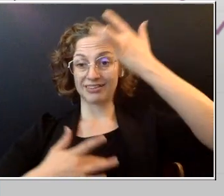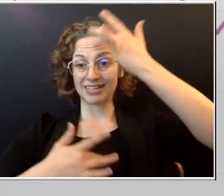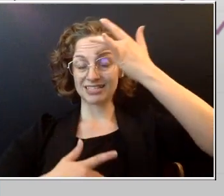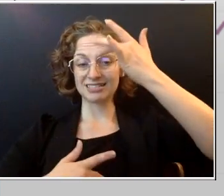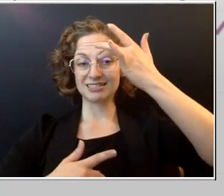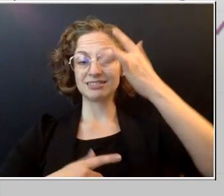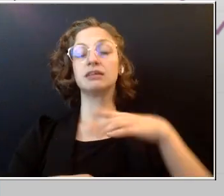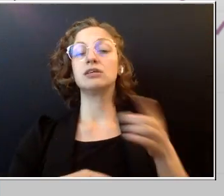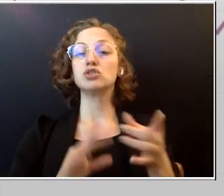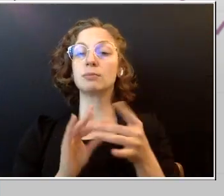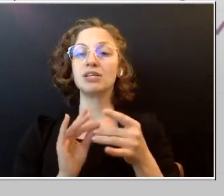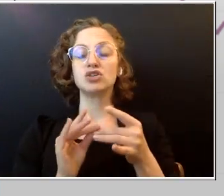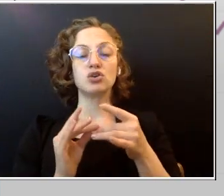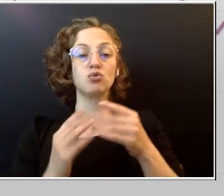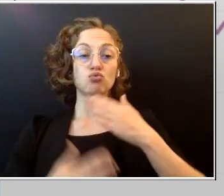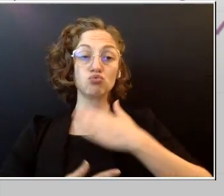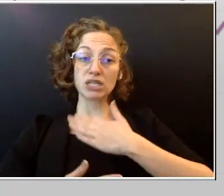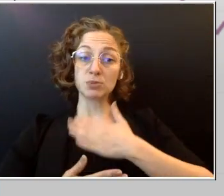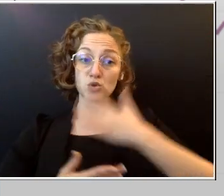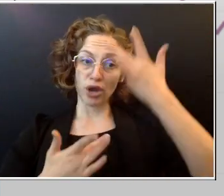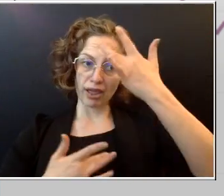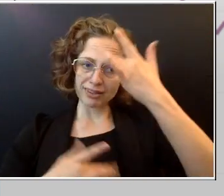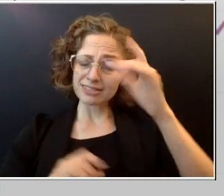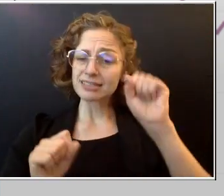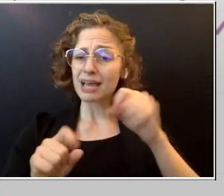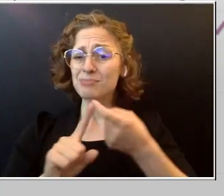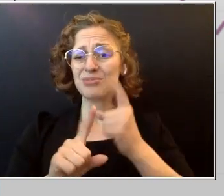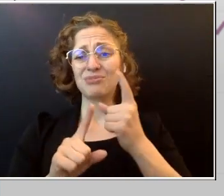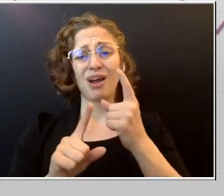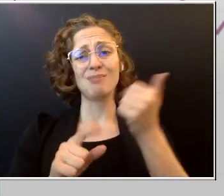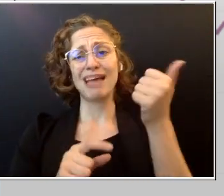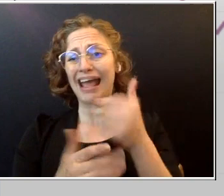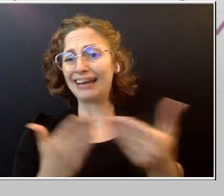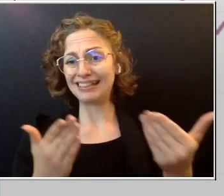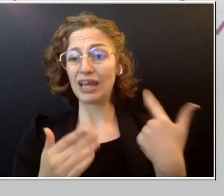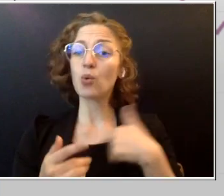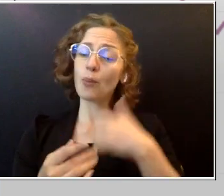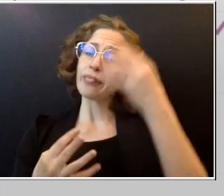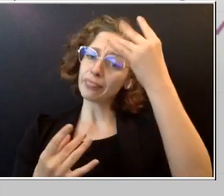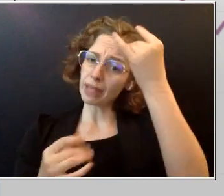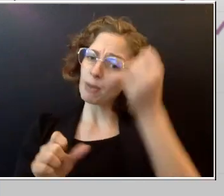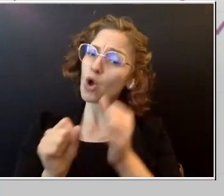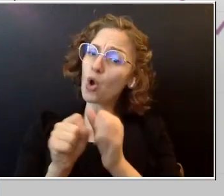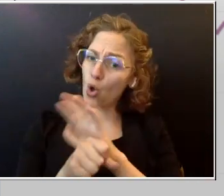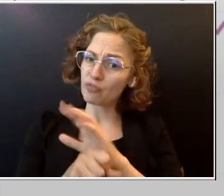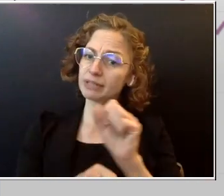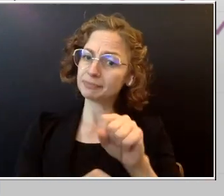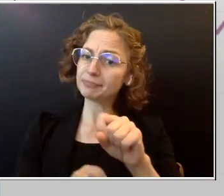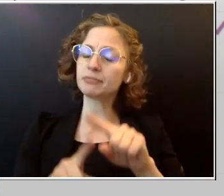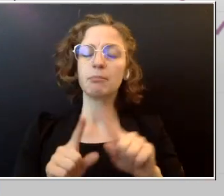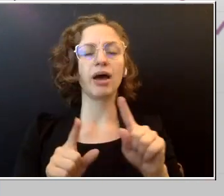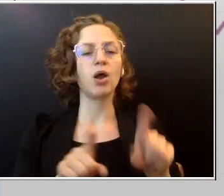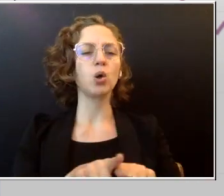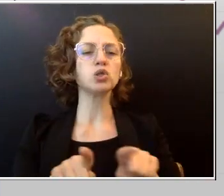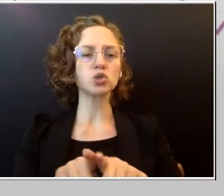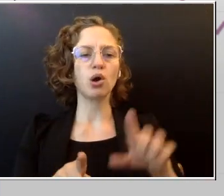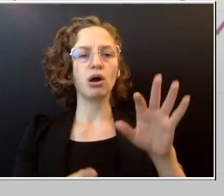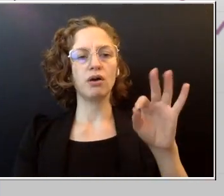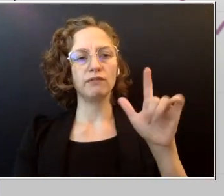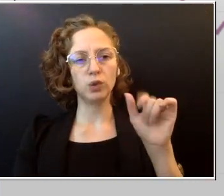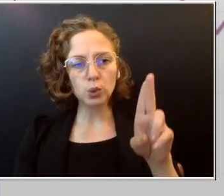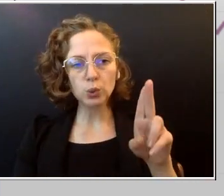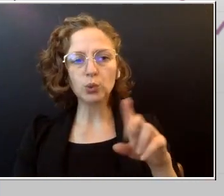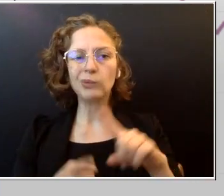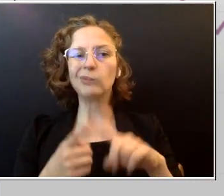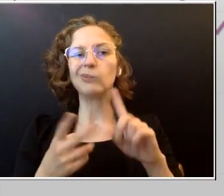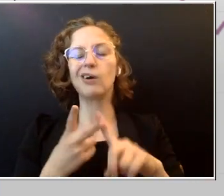viral illnesses can be due to anything. Obviously, we think of COVID, but also influenza, RSV, and then there's also those common cough and cold